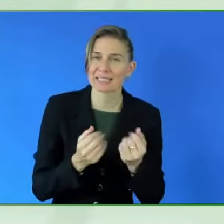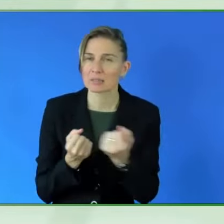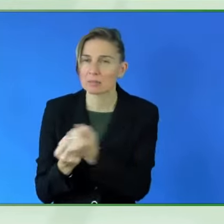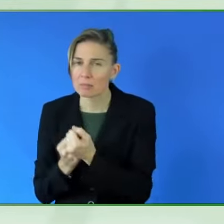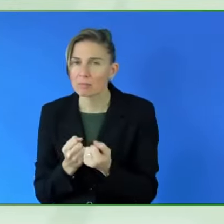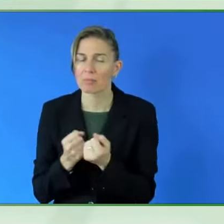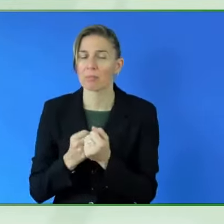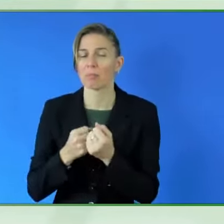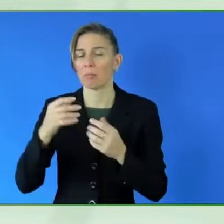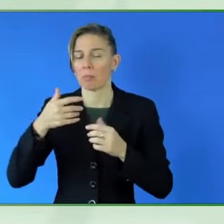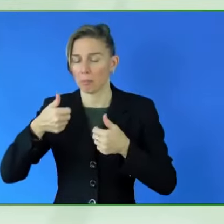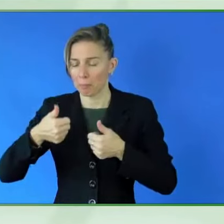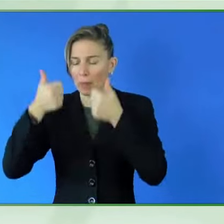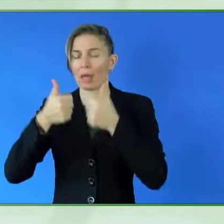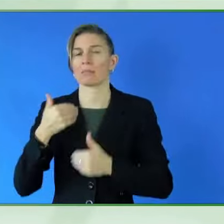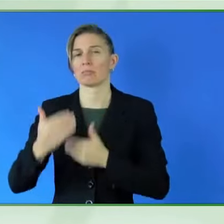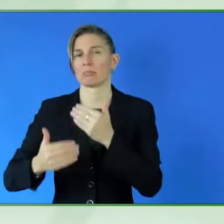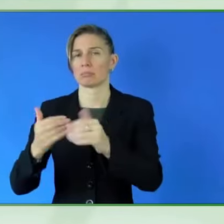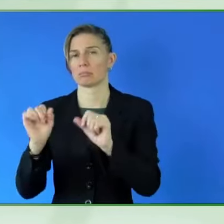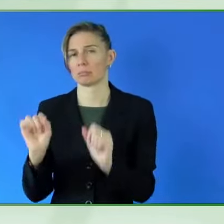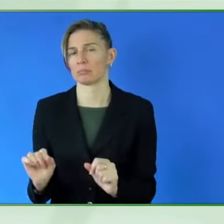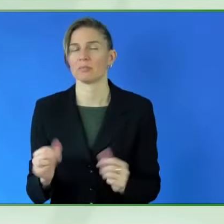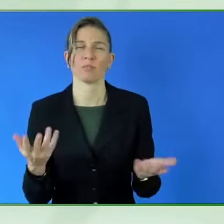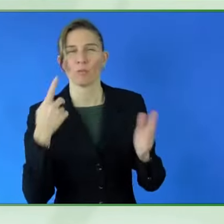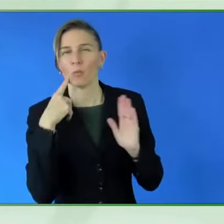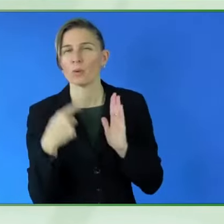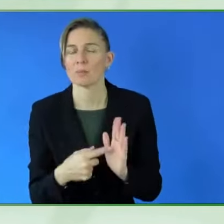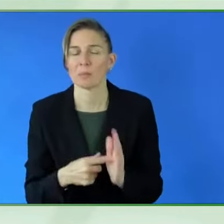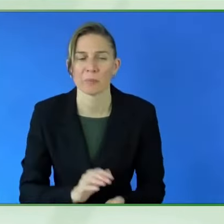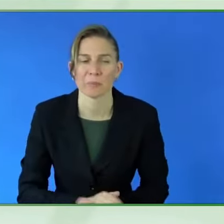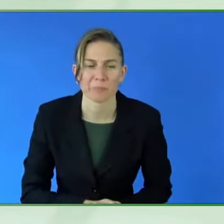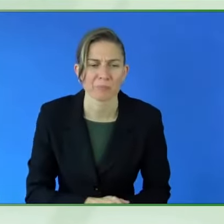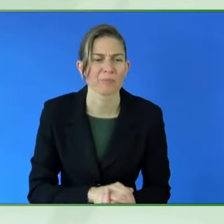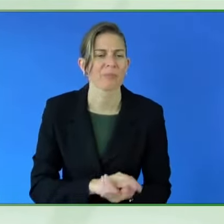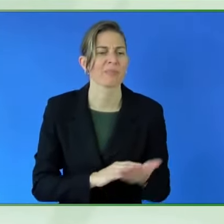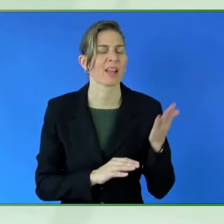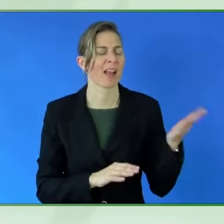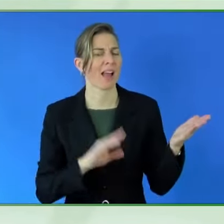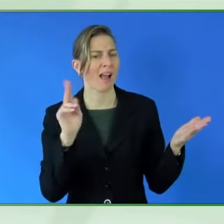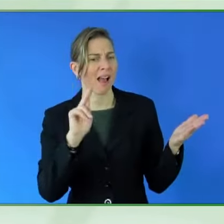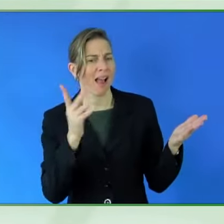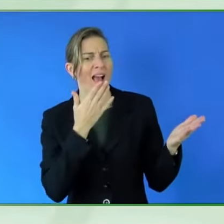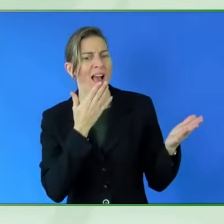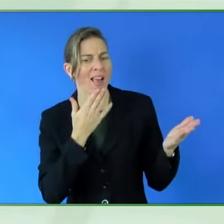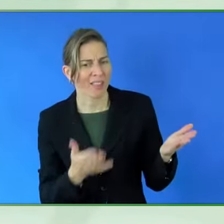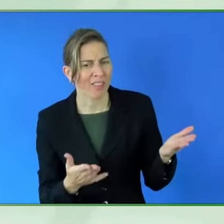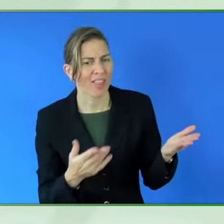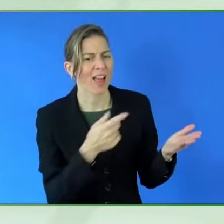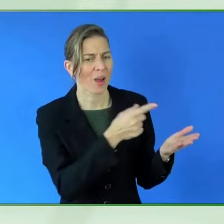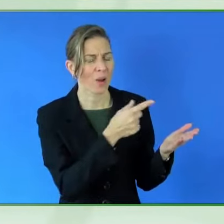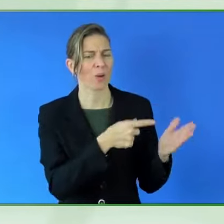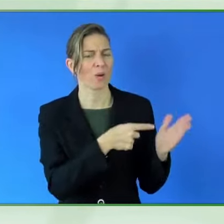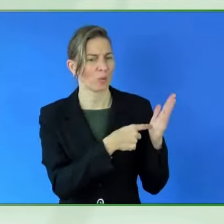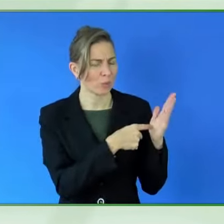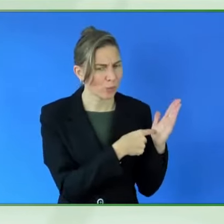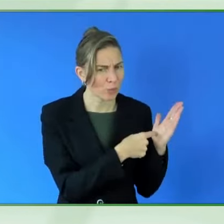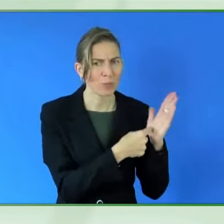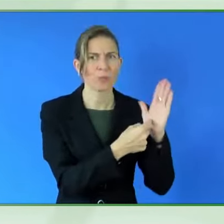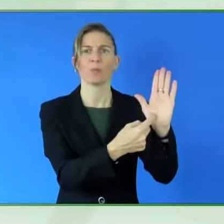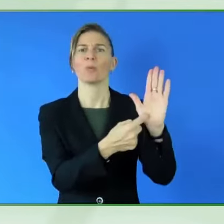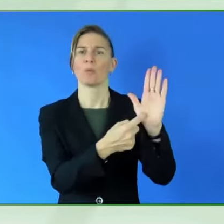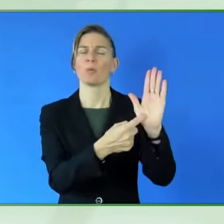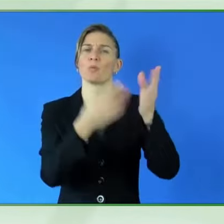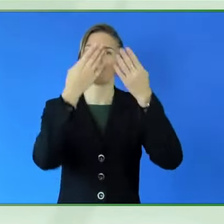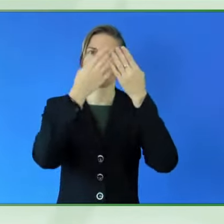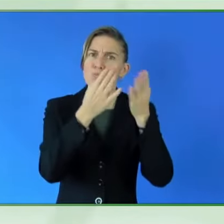Thank you, Katherine, for spotlighting the utility of this kind of work into the data to broader objectives. Yulia, just really quick,